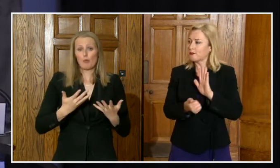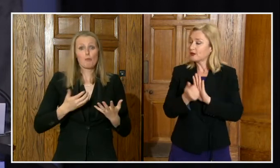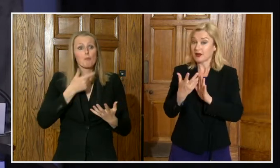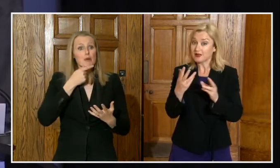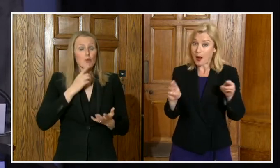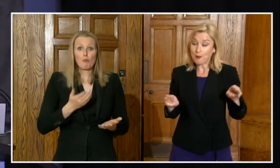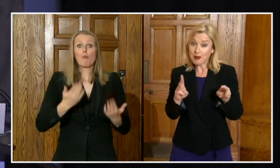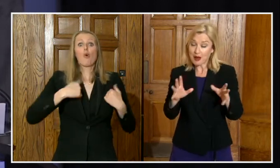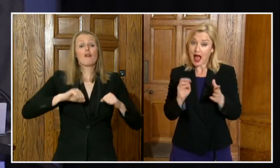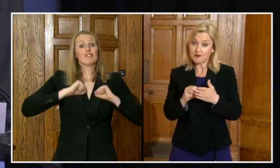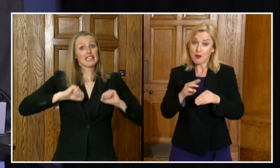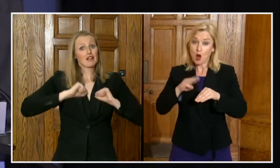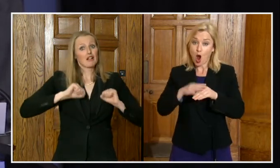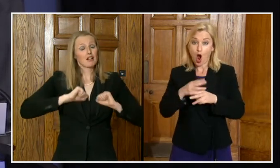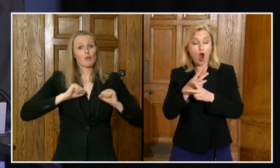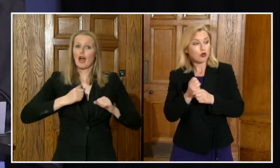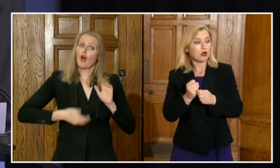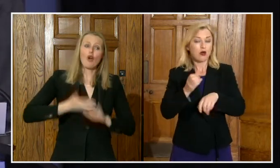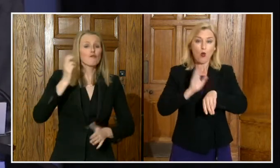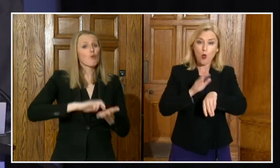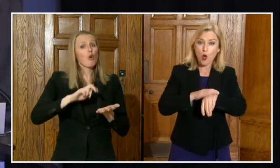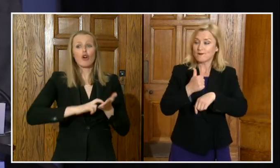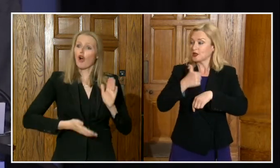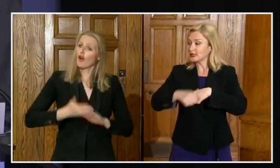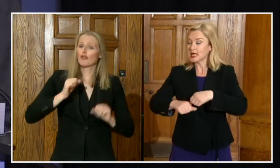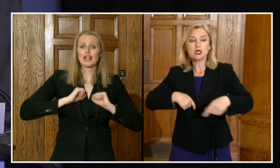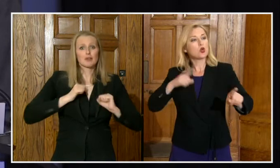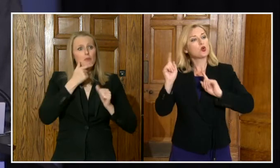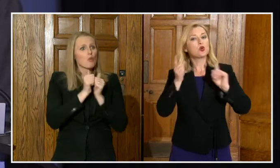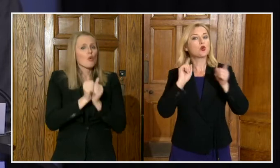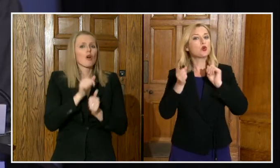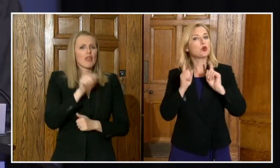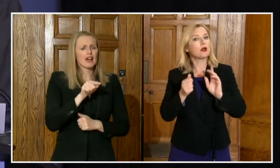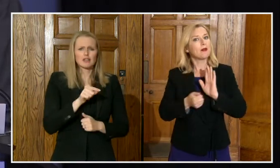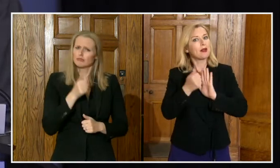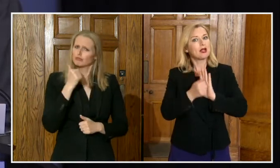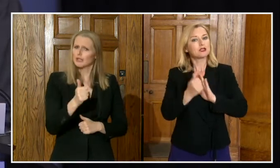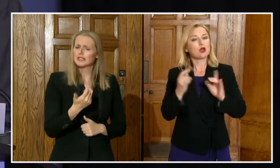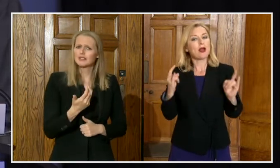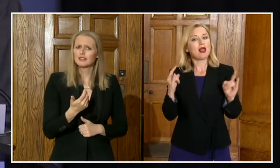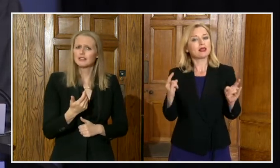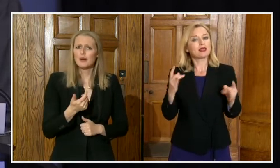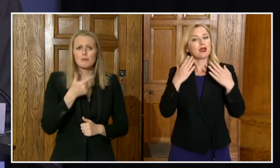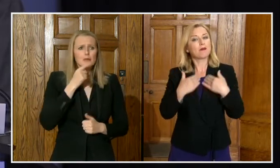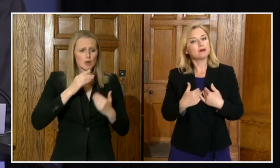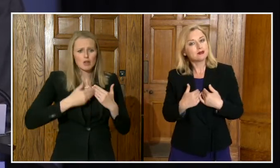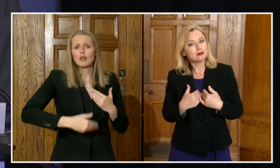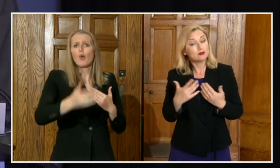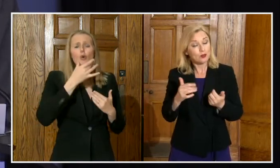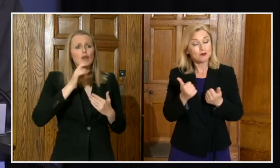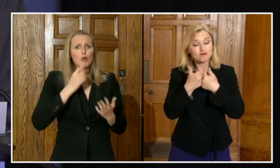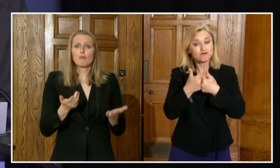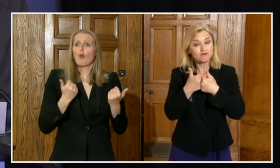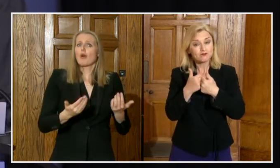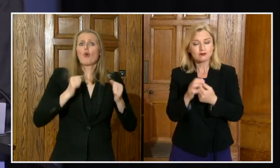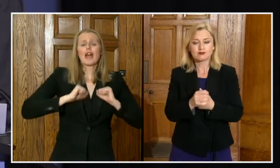have been taking on their daily walks and their daily exercise, given the current restrictions that are in place. And I think in the